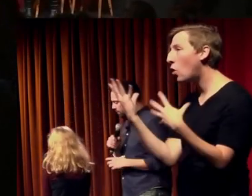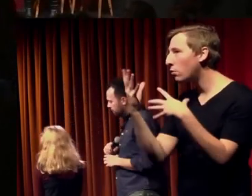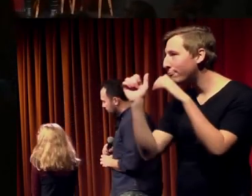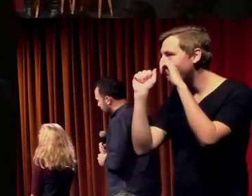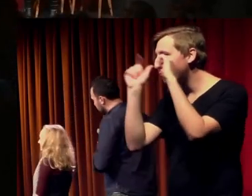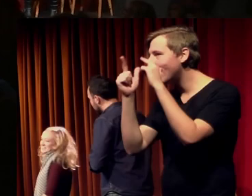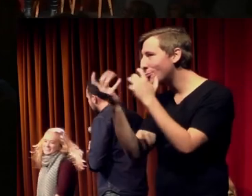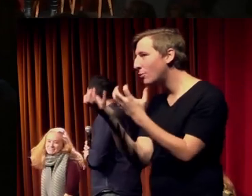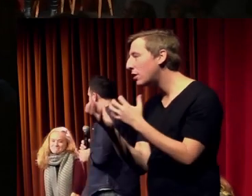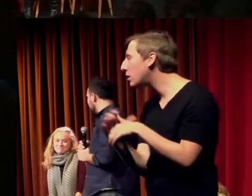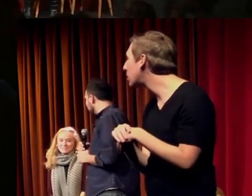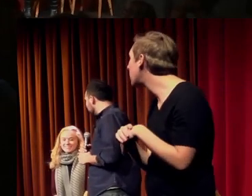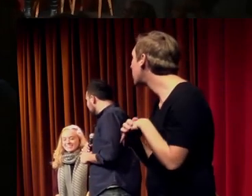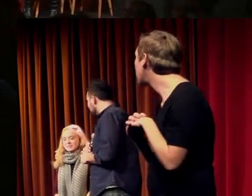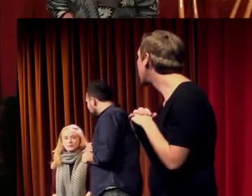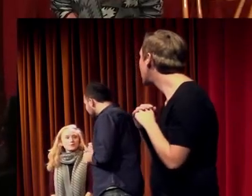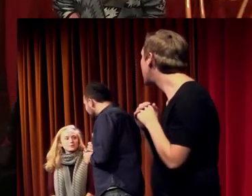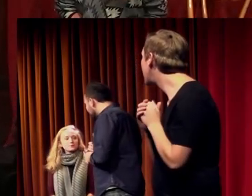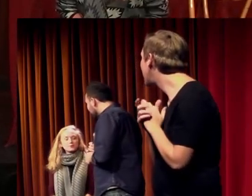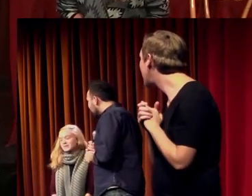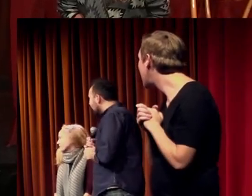What prize do you want?